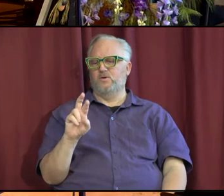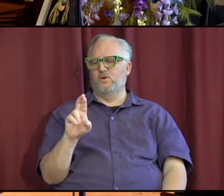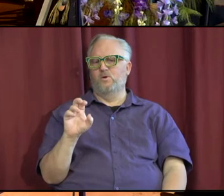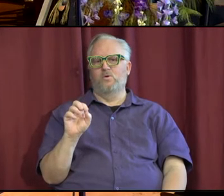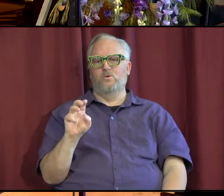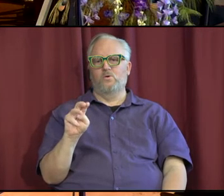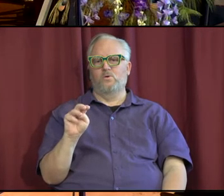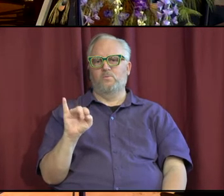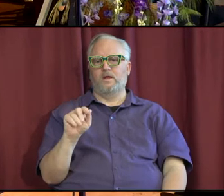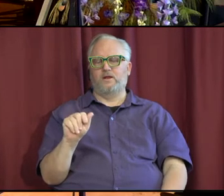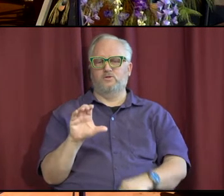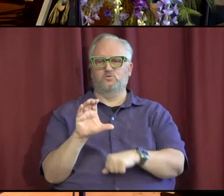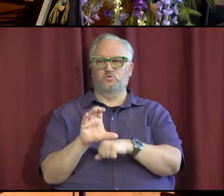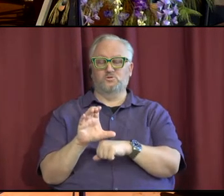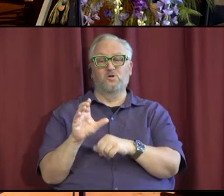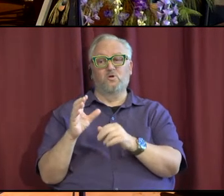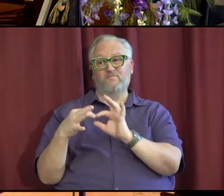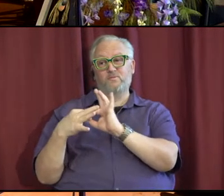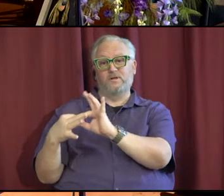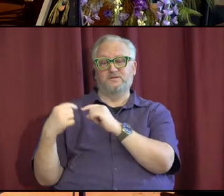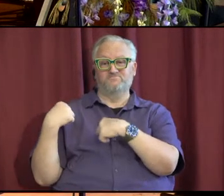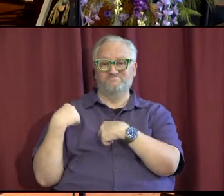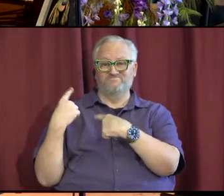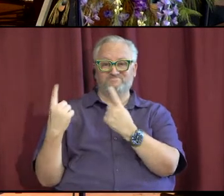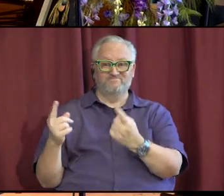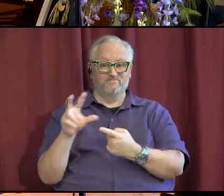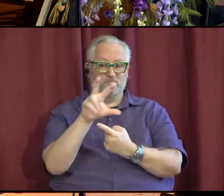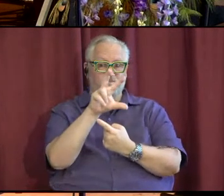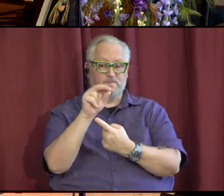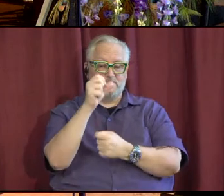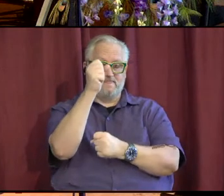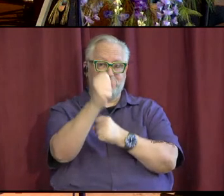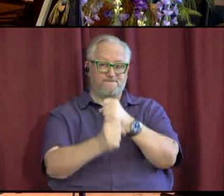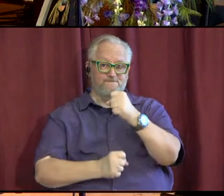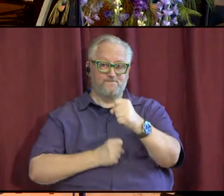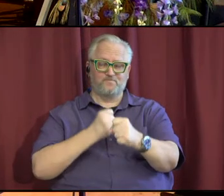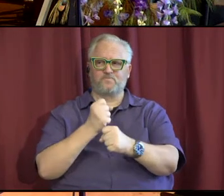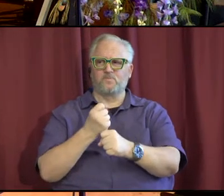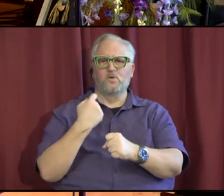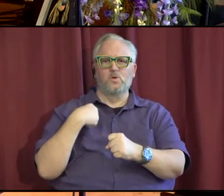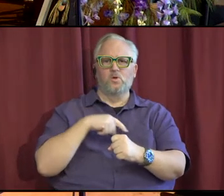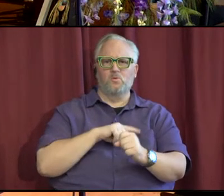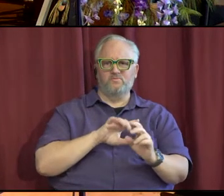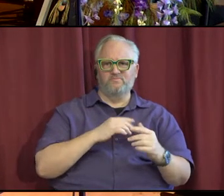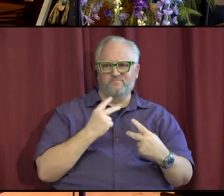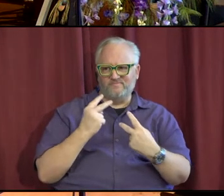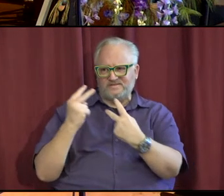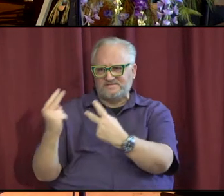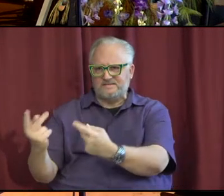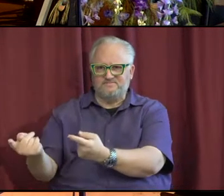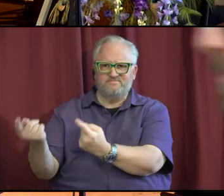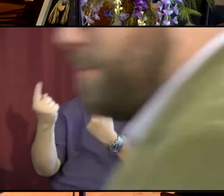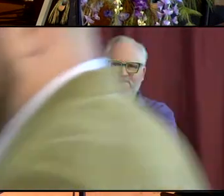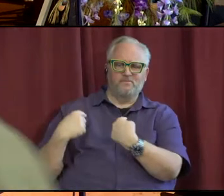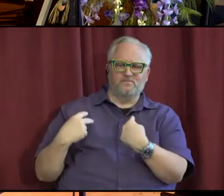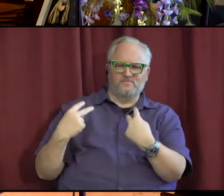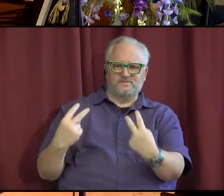has lasted now for 30 years. There have been visits and much learning about our shared